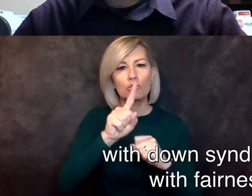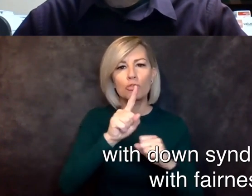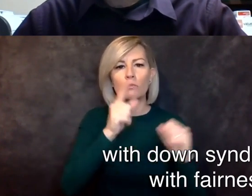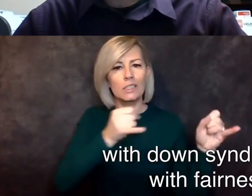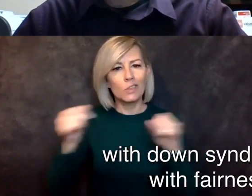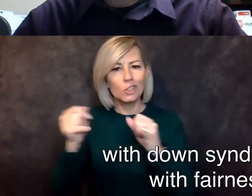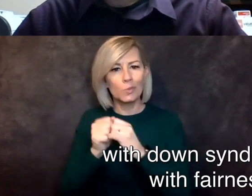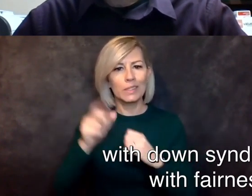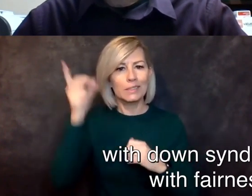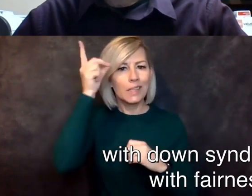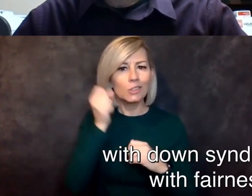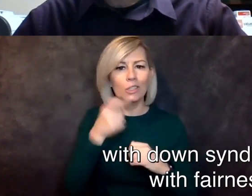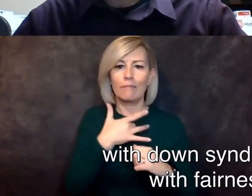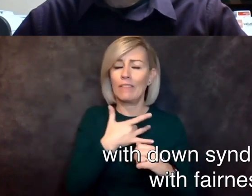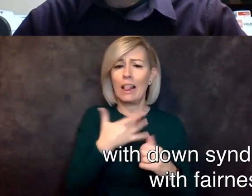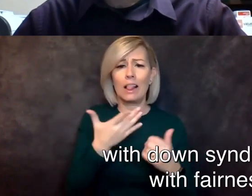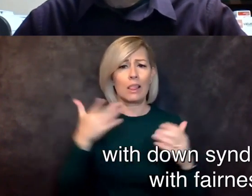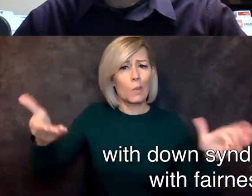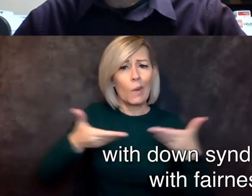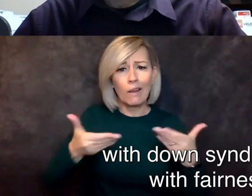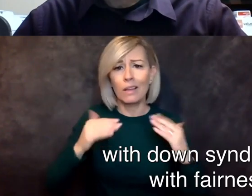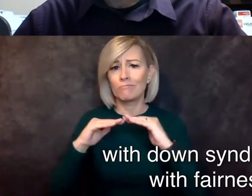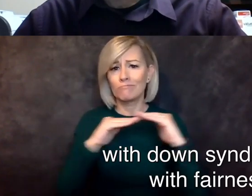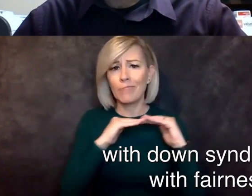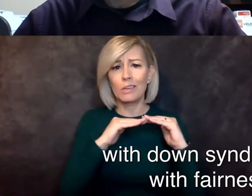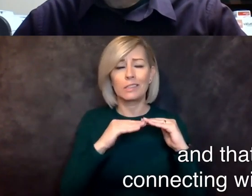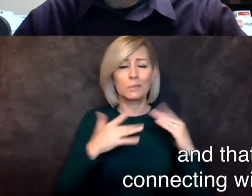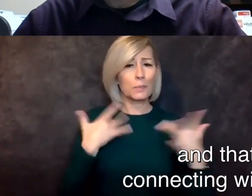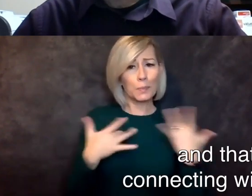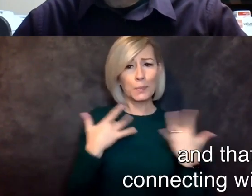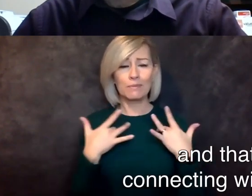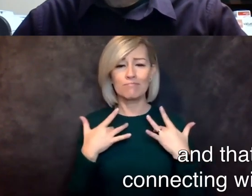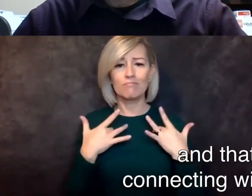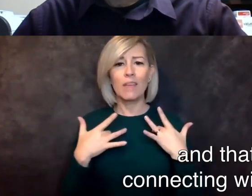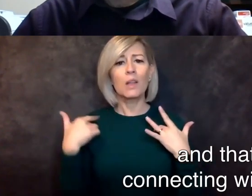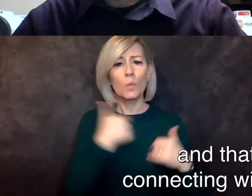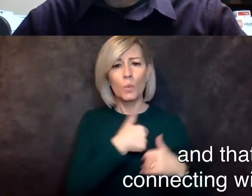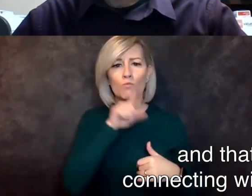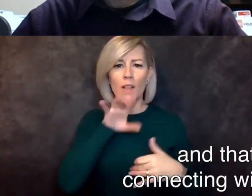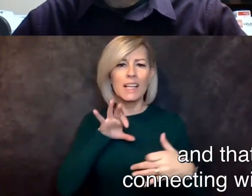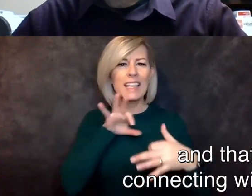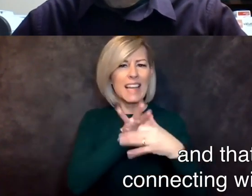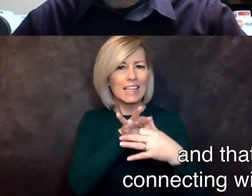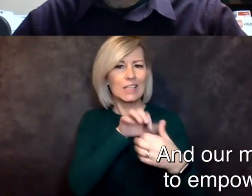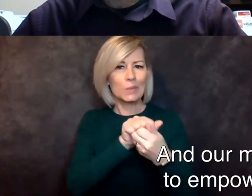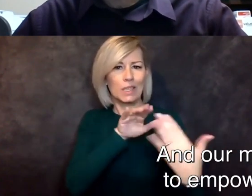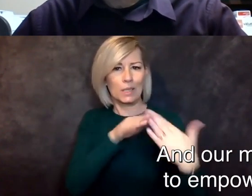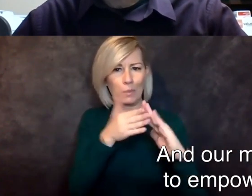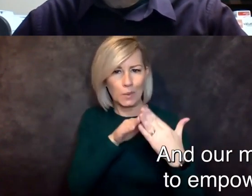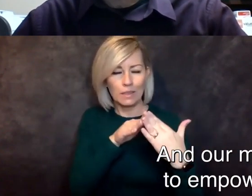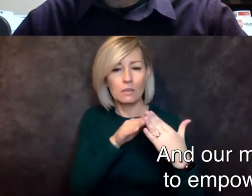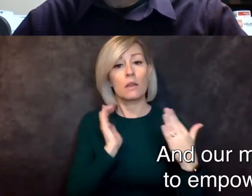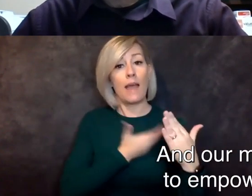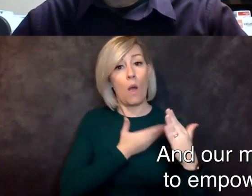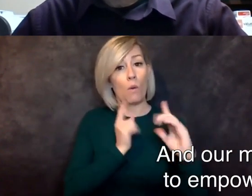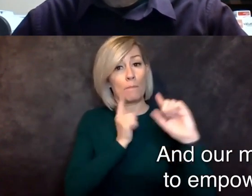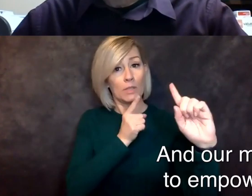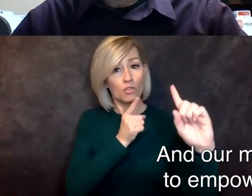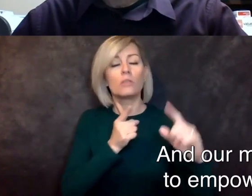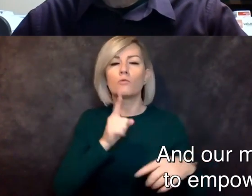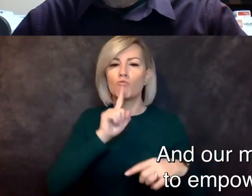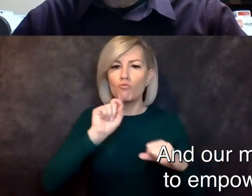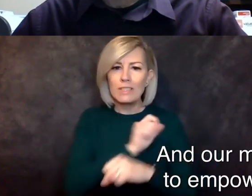with Down Syndrome feel welcomed with fairness, enthusiasm, and that we're really connecting with the community. And our mission is really to